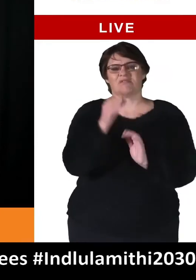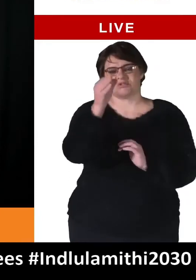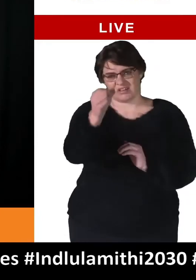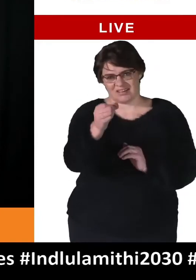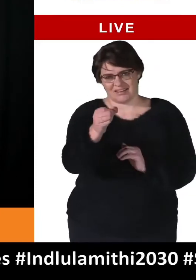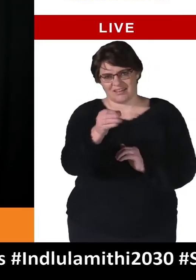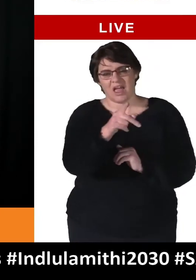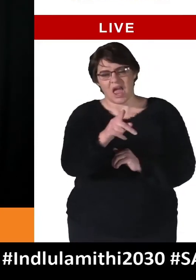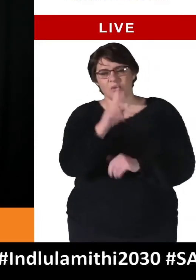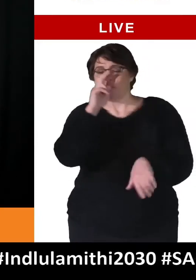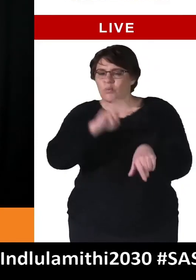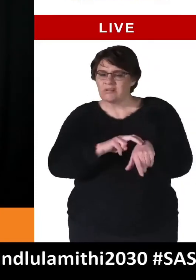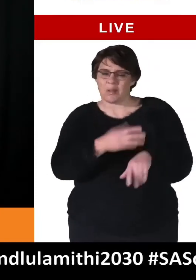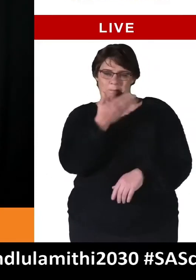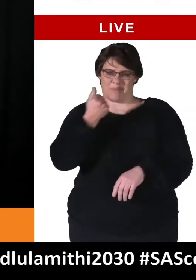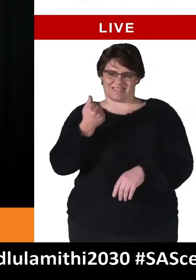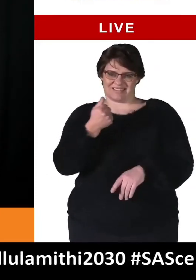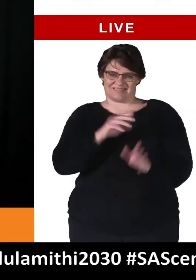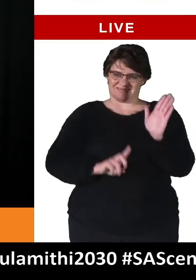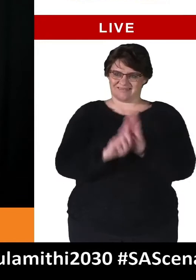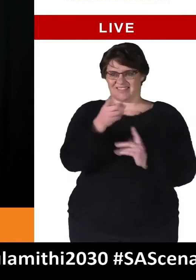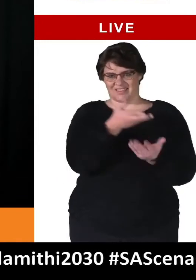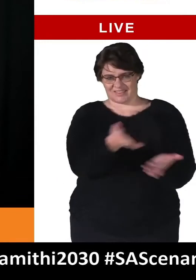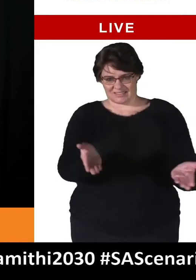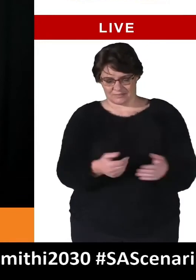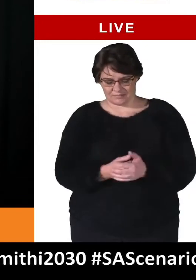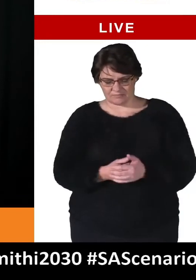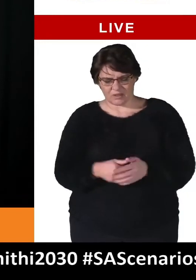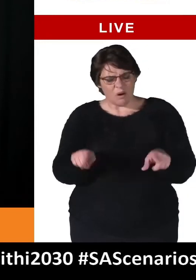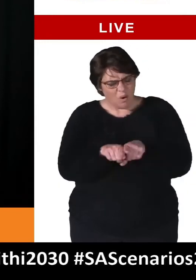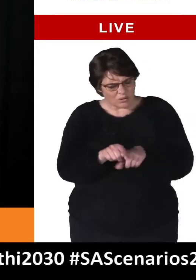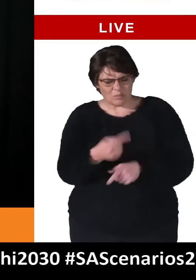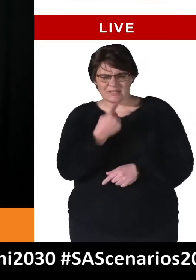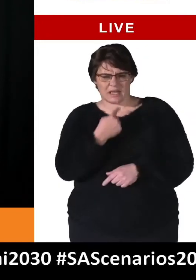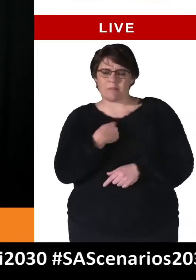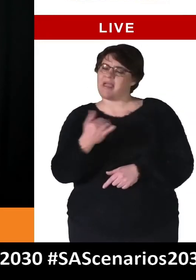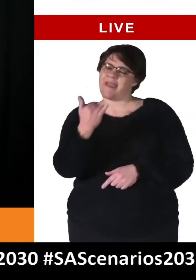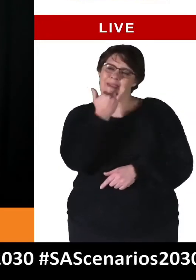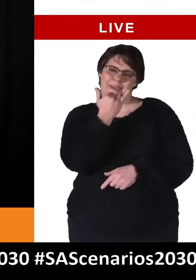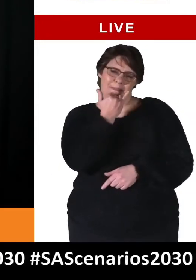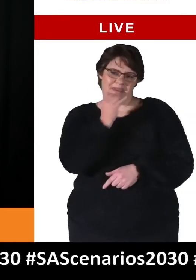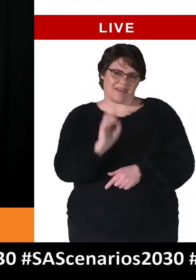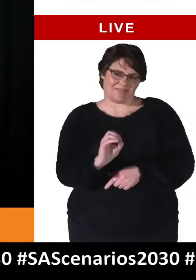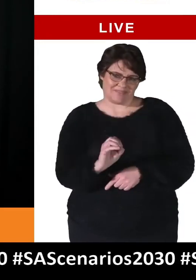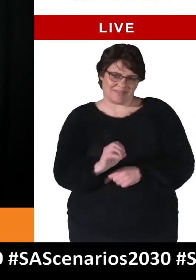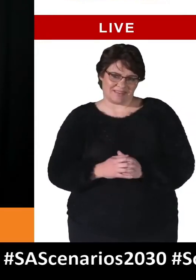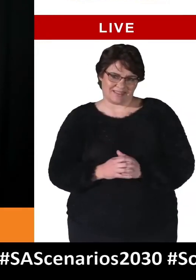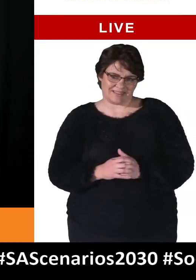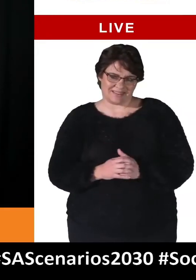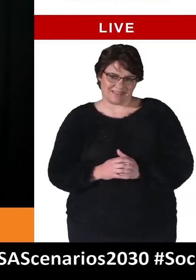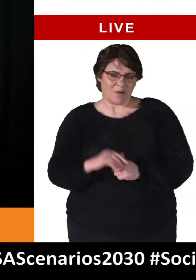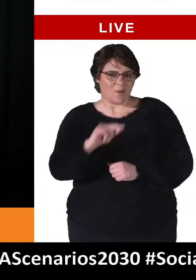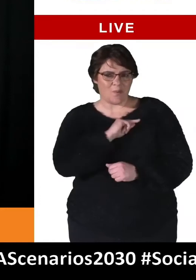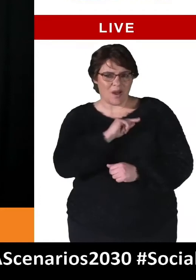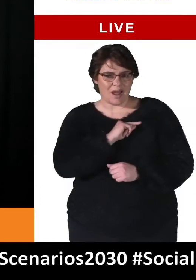you all the best with it. I'm also saying that I'm very happy that South Africa is in